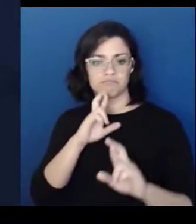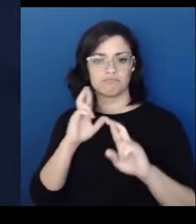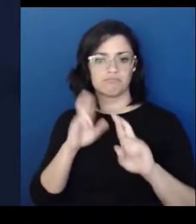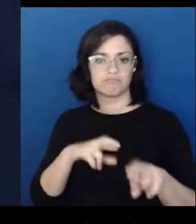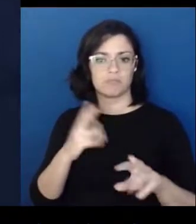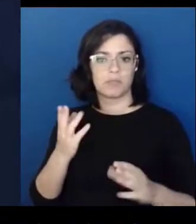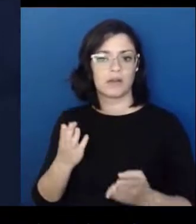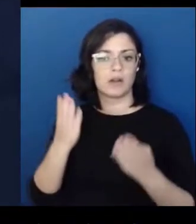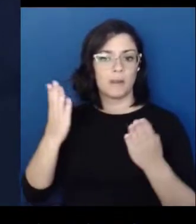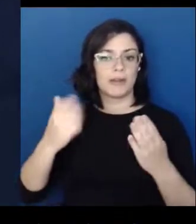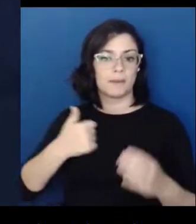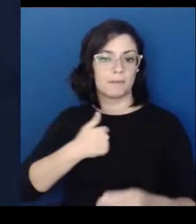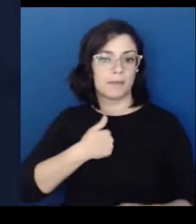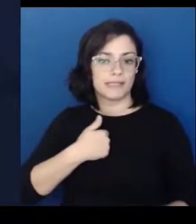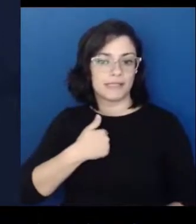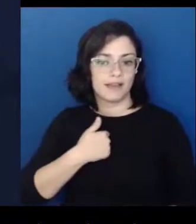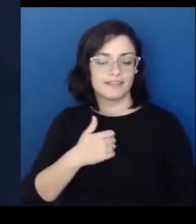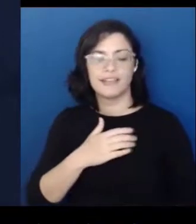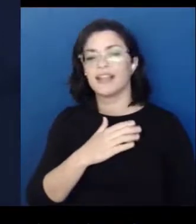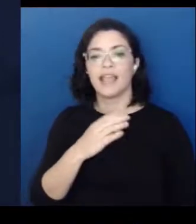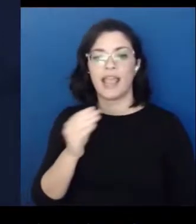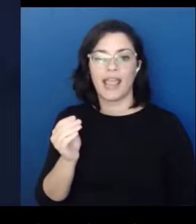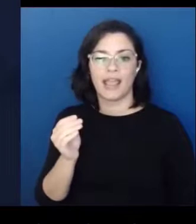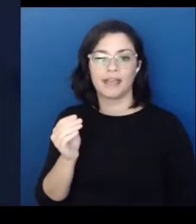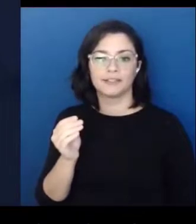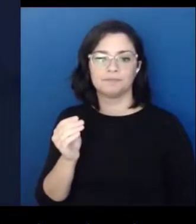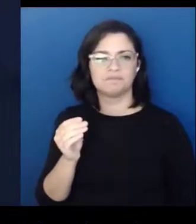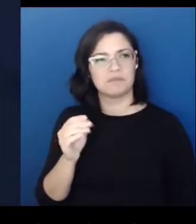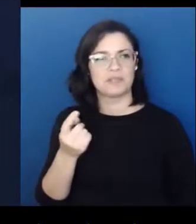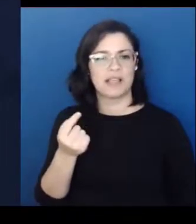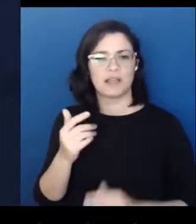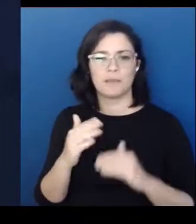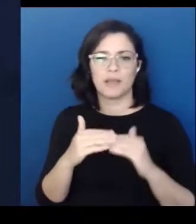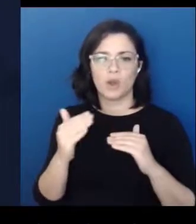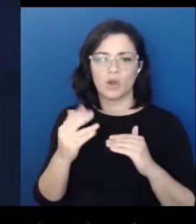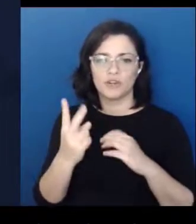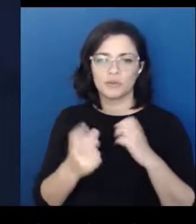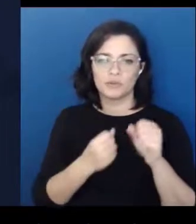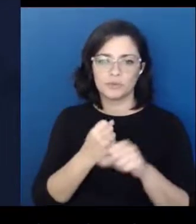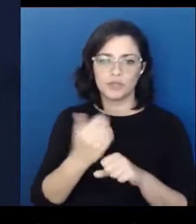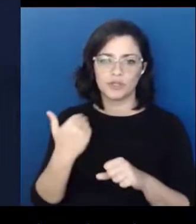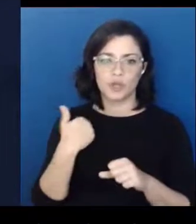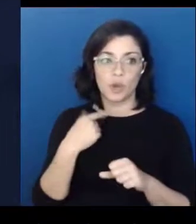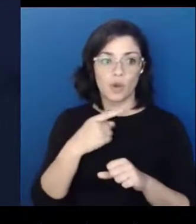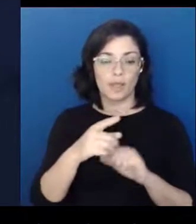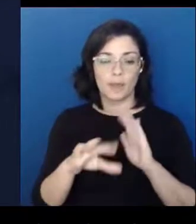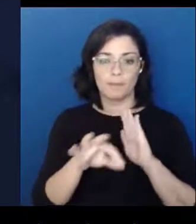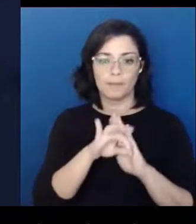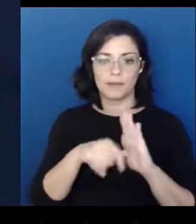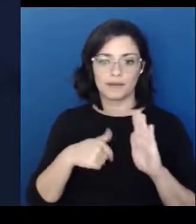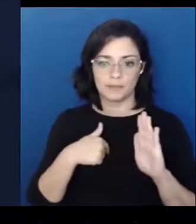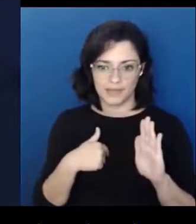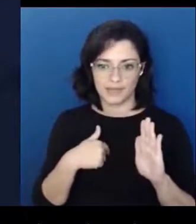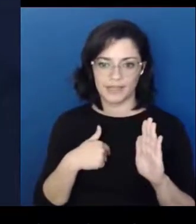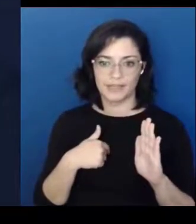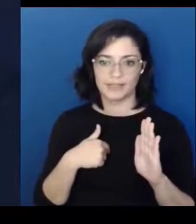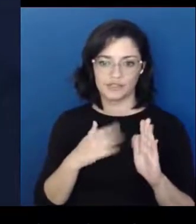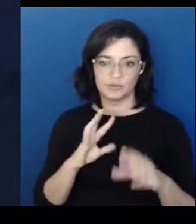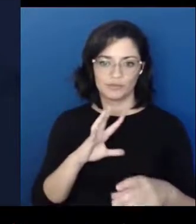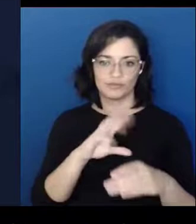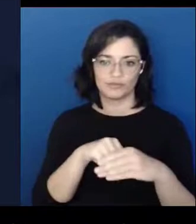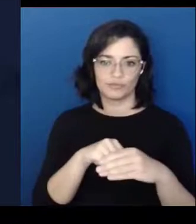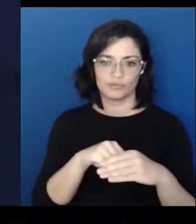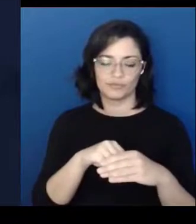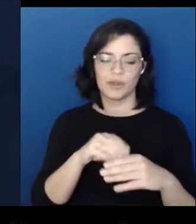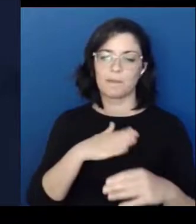and about a little over 2 years ago, I was selected to serve, and my term expires. But I've